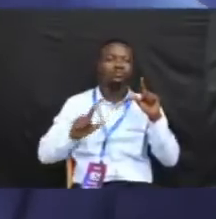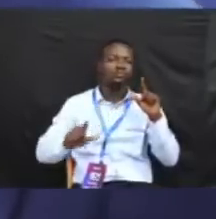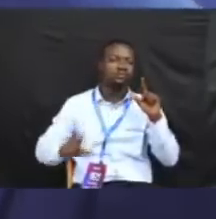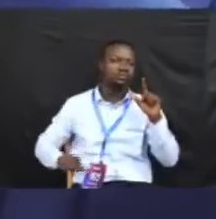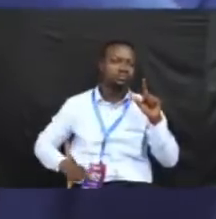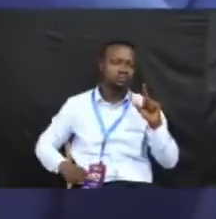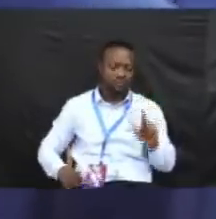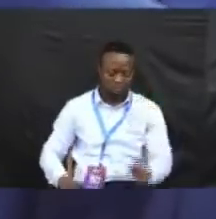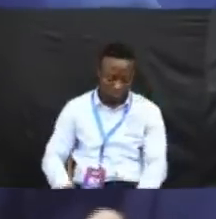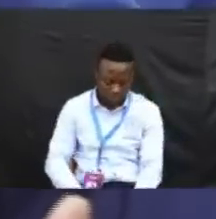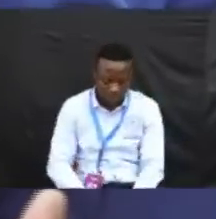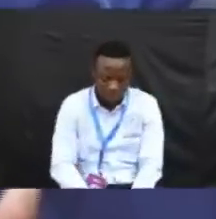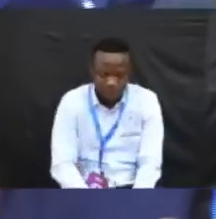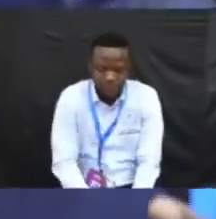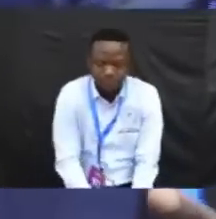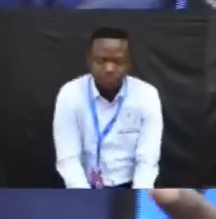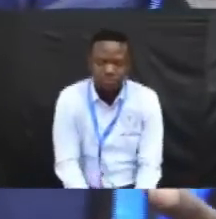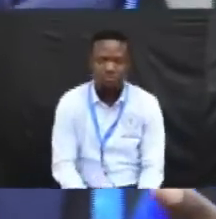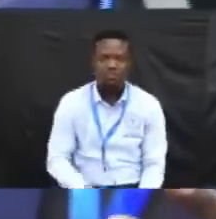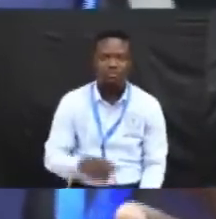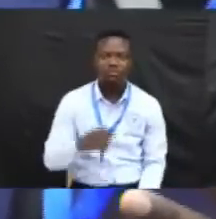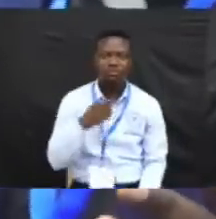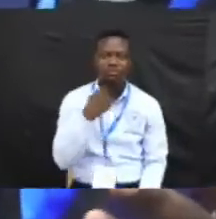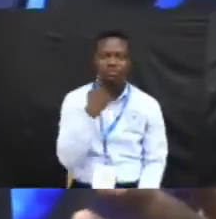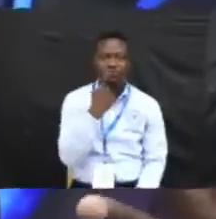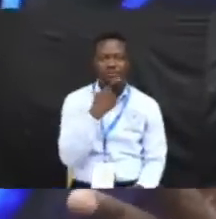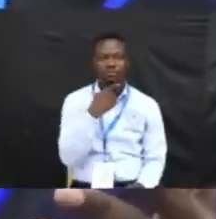Let's take it again. In non